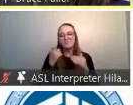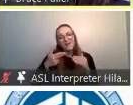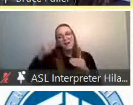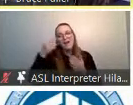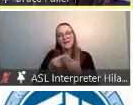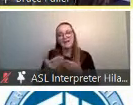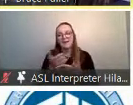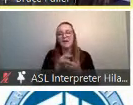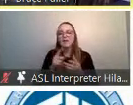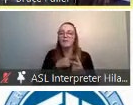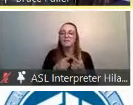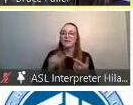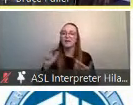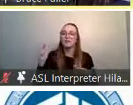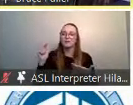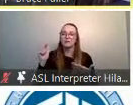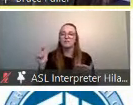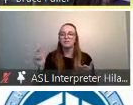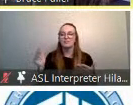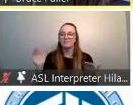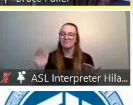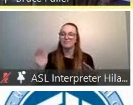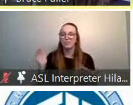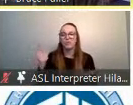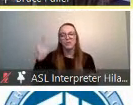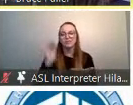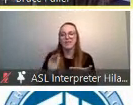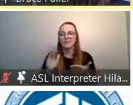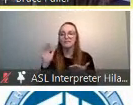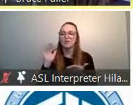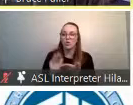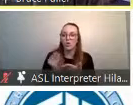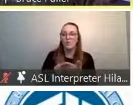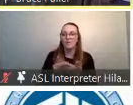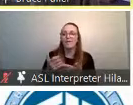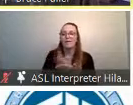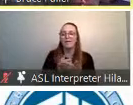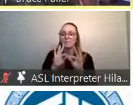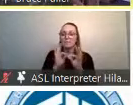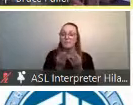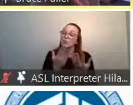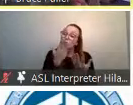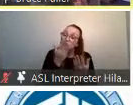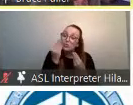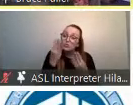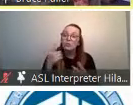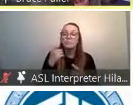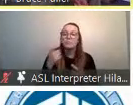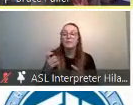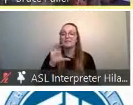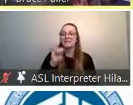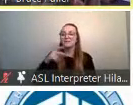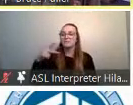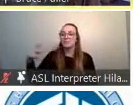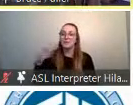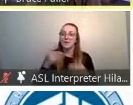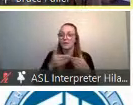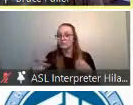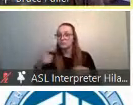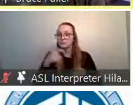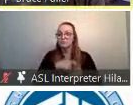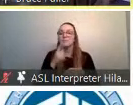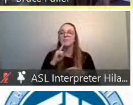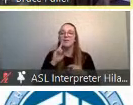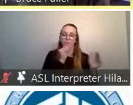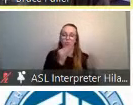lower shares of low-income families. So in a way, this is quite good news because CSPP over time has targeted